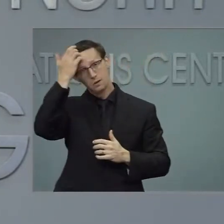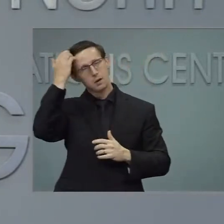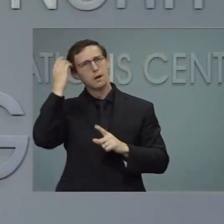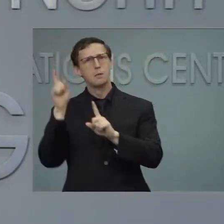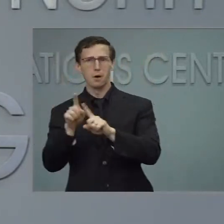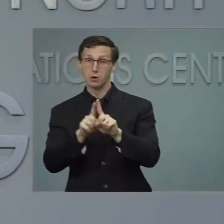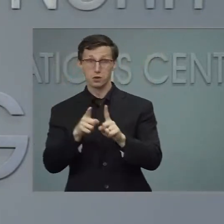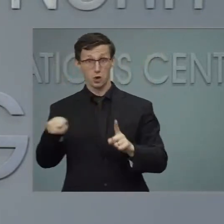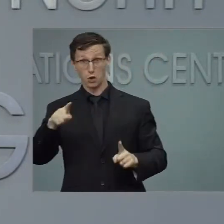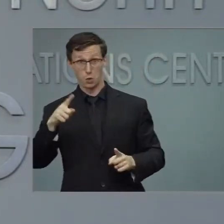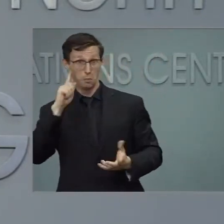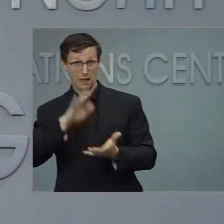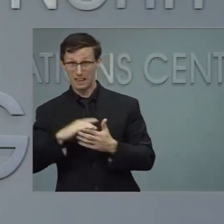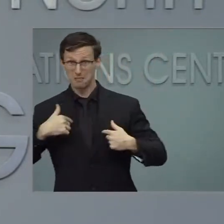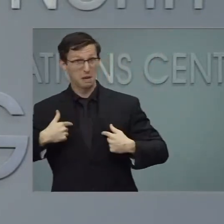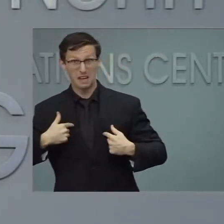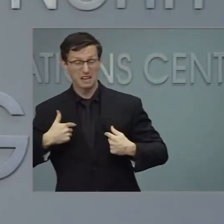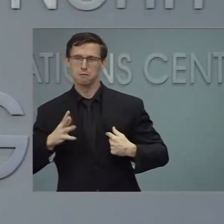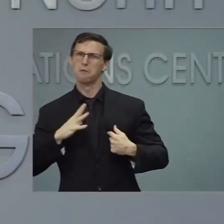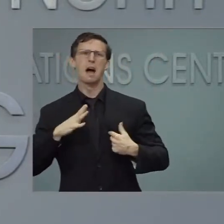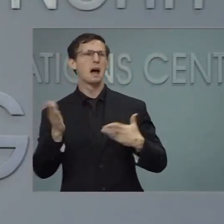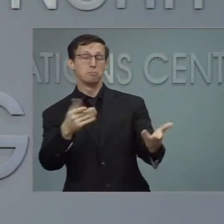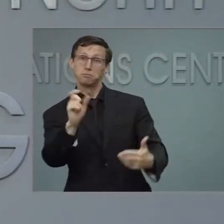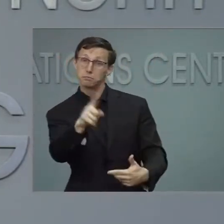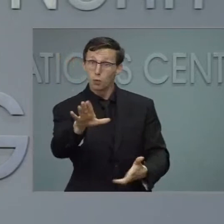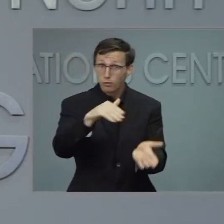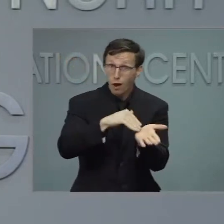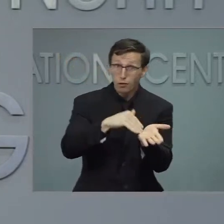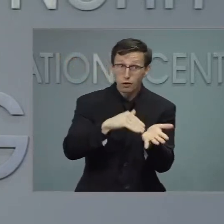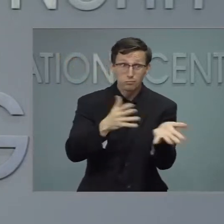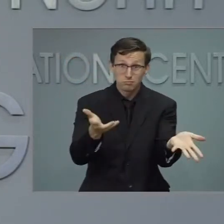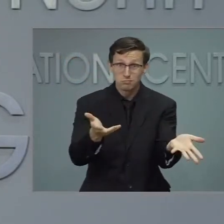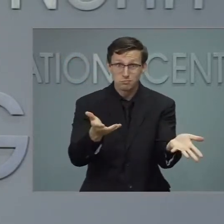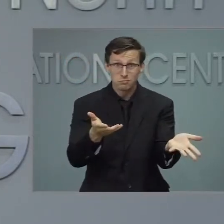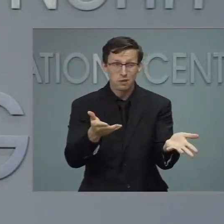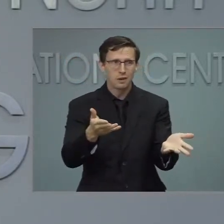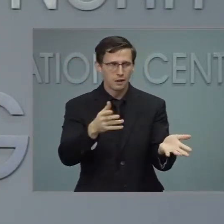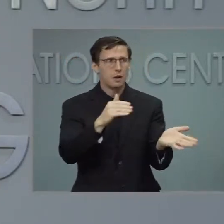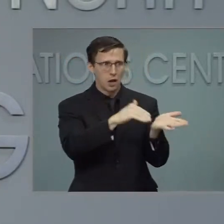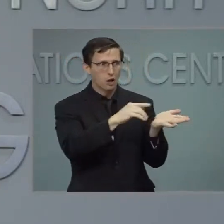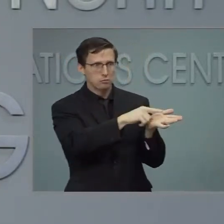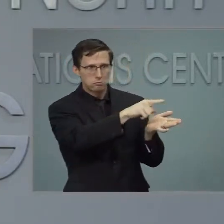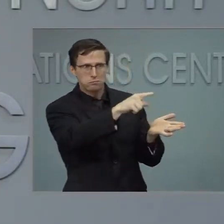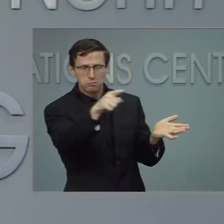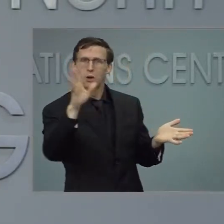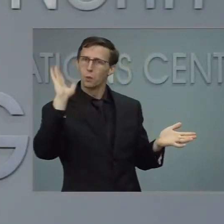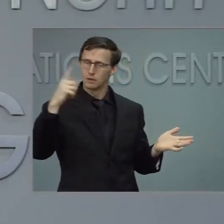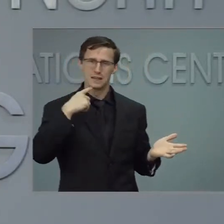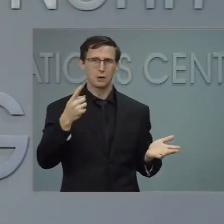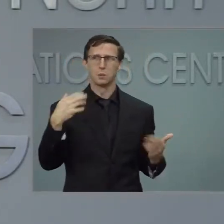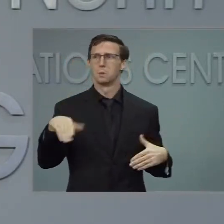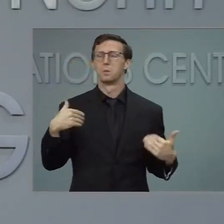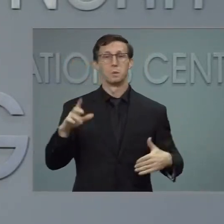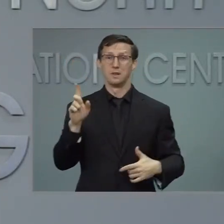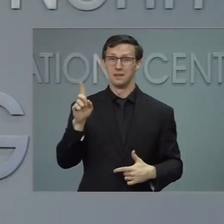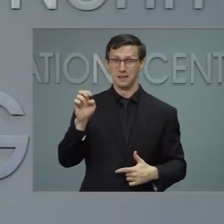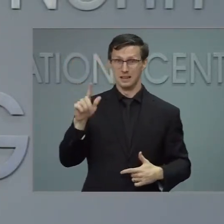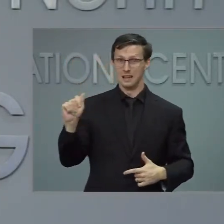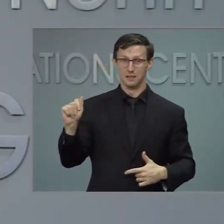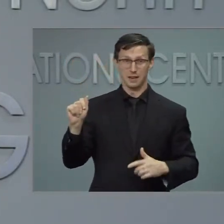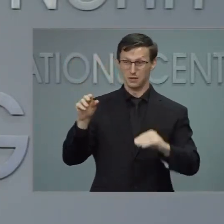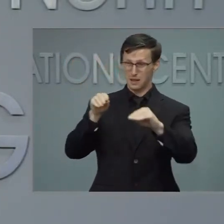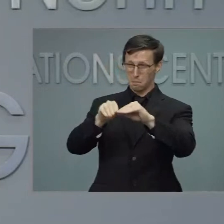doctor. Doctor after doctor after doctor will tell you that this Delta variant is so much more contagious, and you are